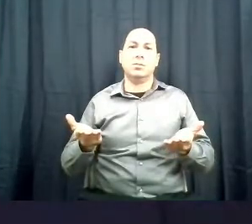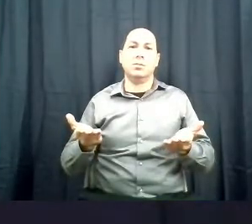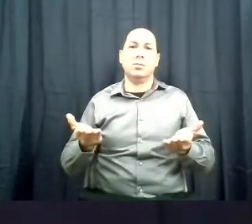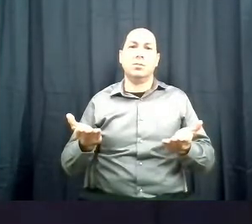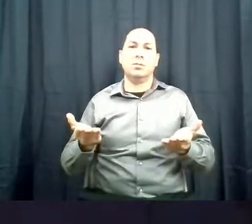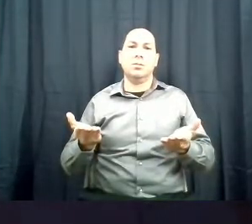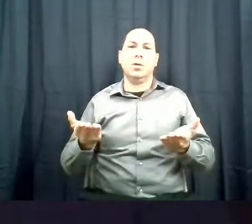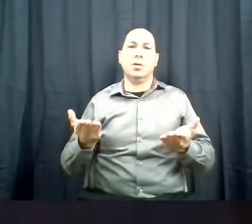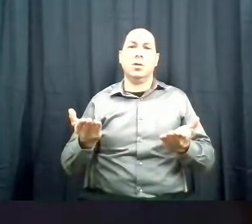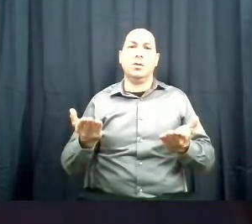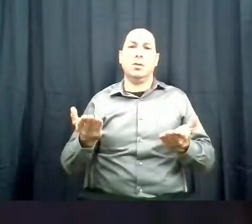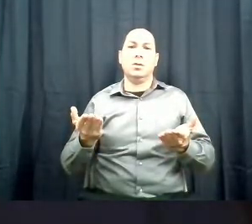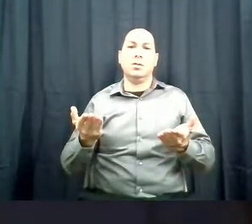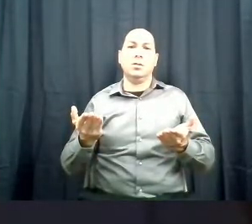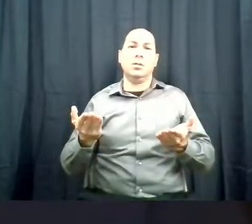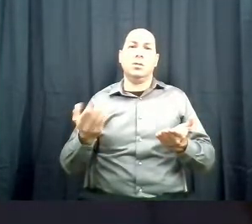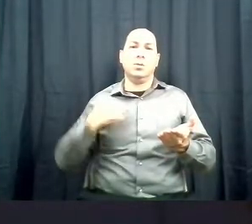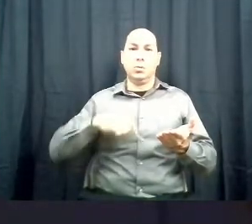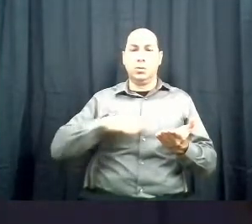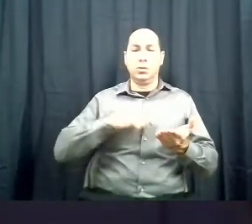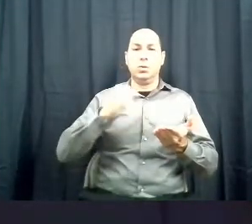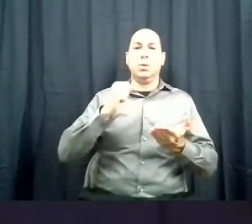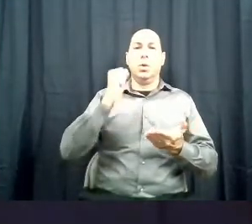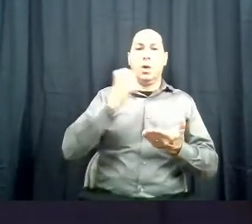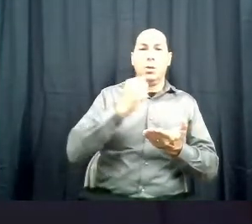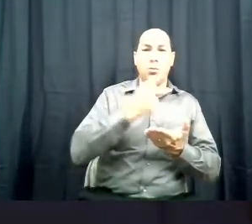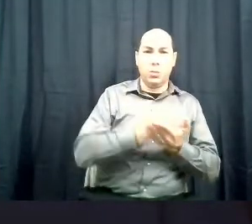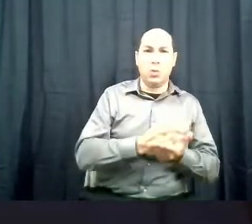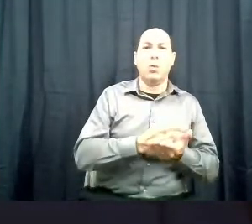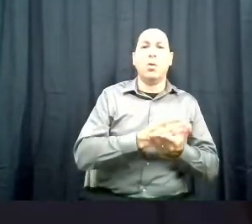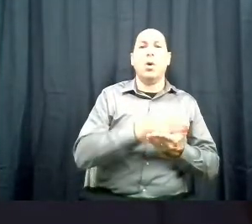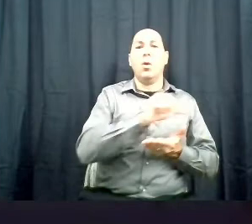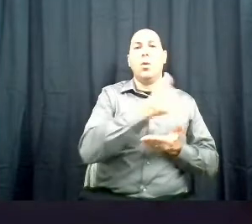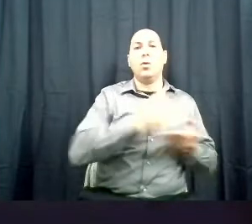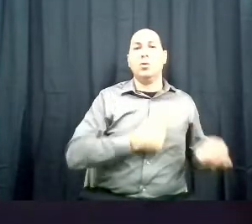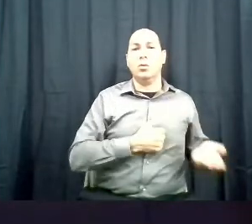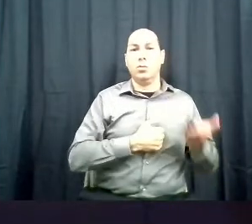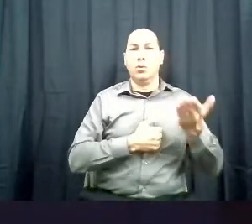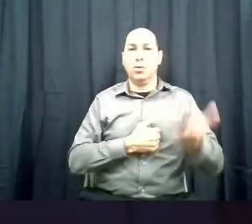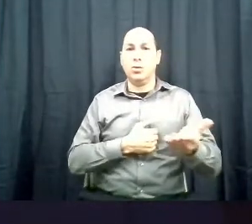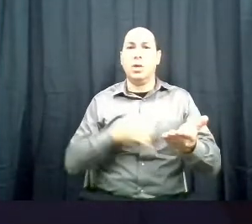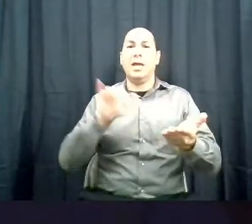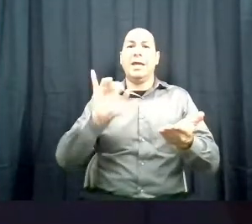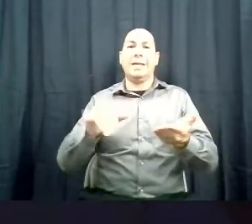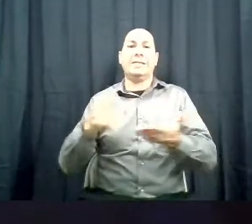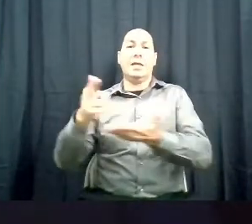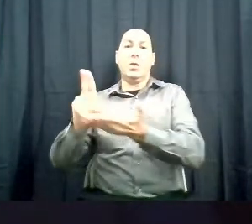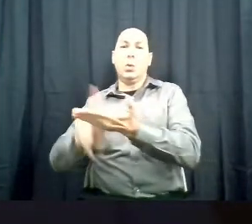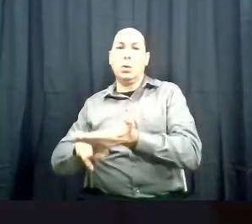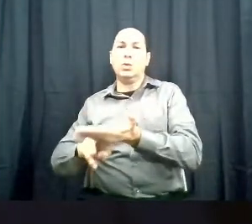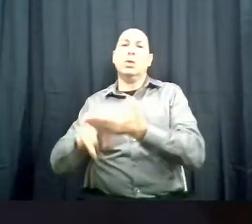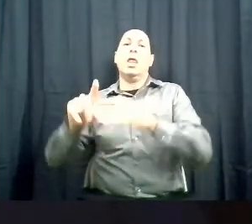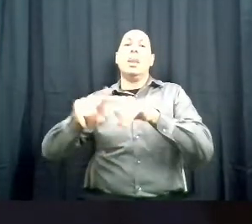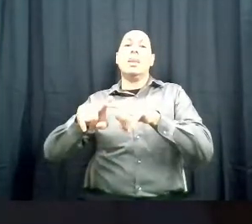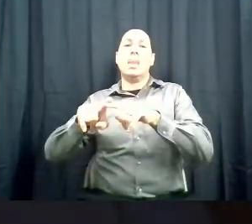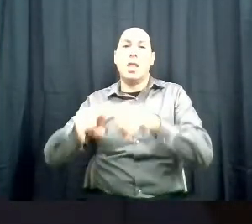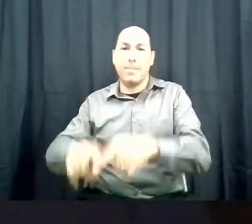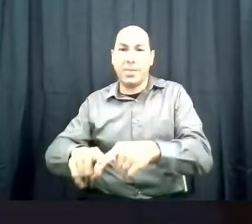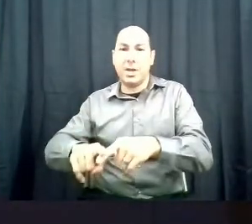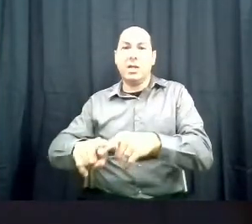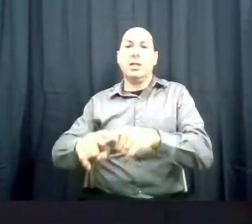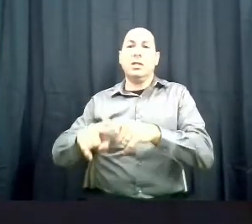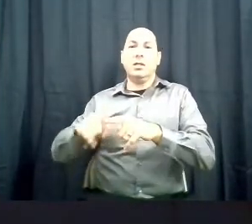approve a resolution that would approve this contract conditionally, as Janorli has just described it. Do I